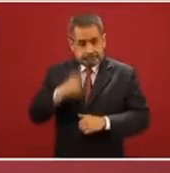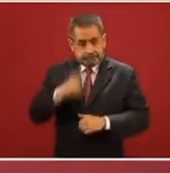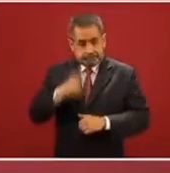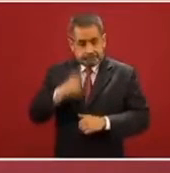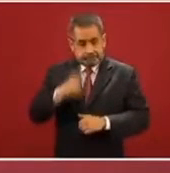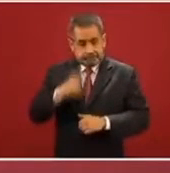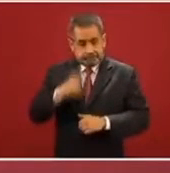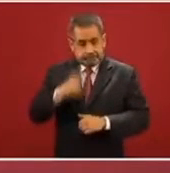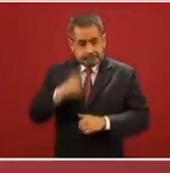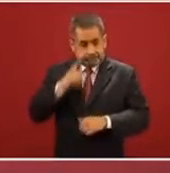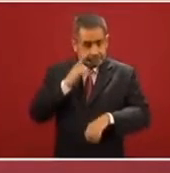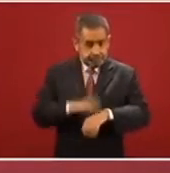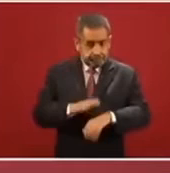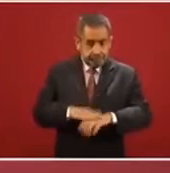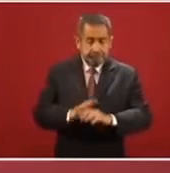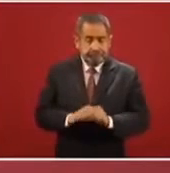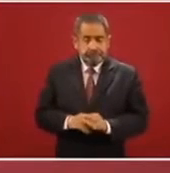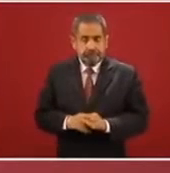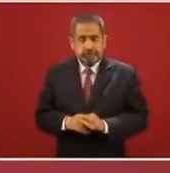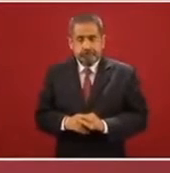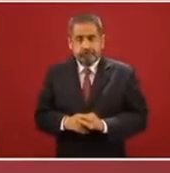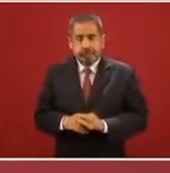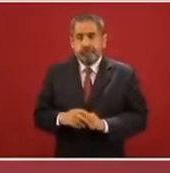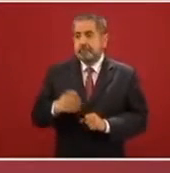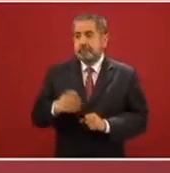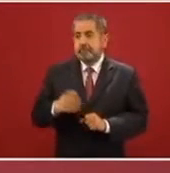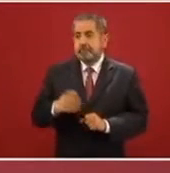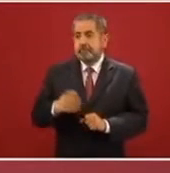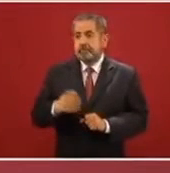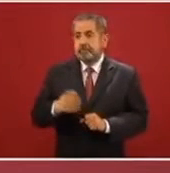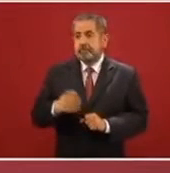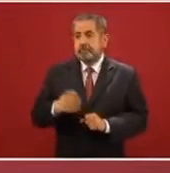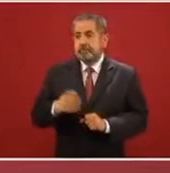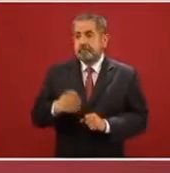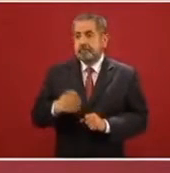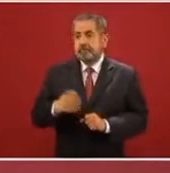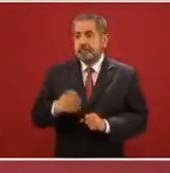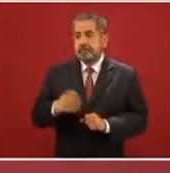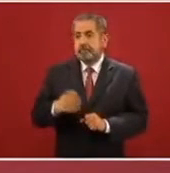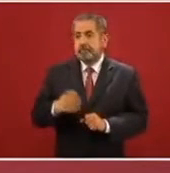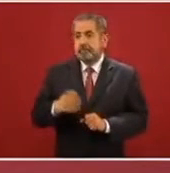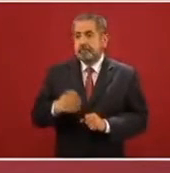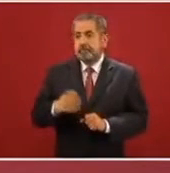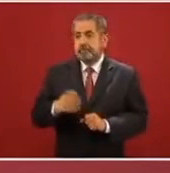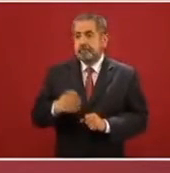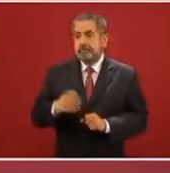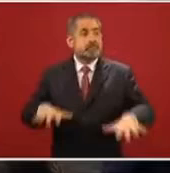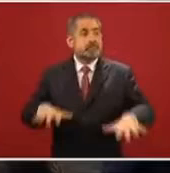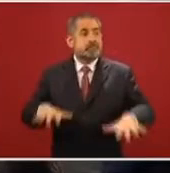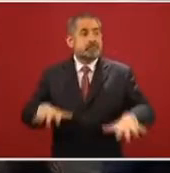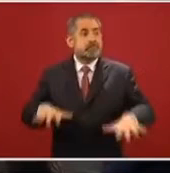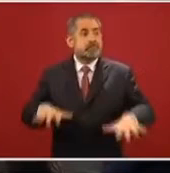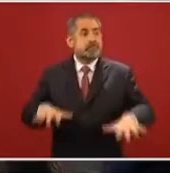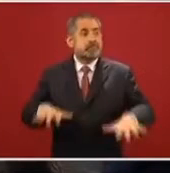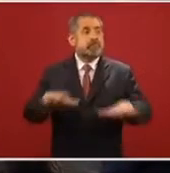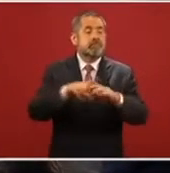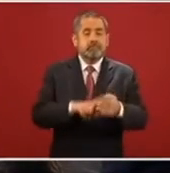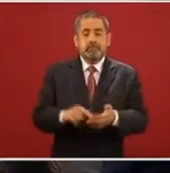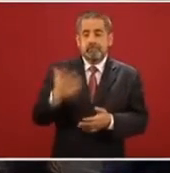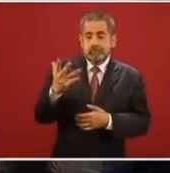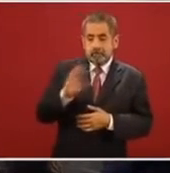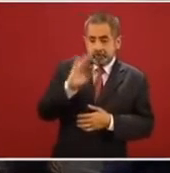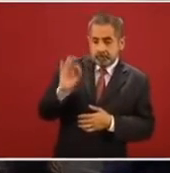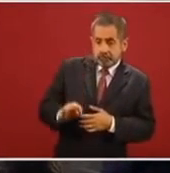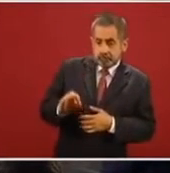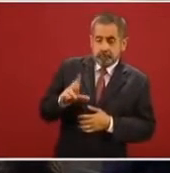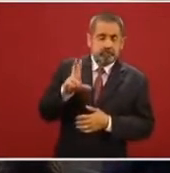Put your eye on this. no el 5% de la población, Not 5% of the population, no